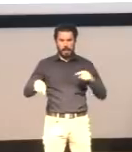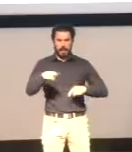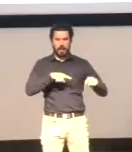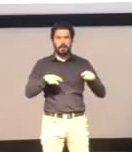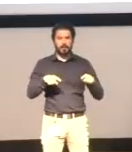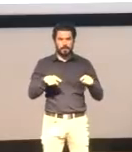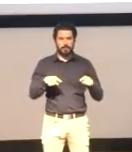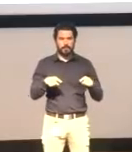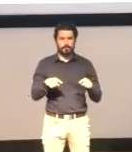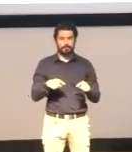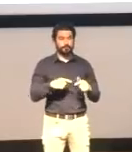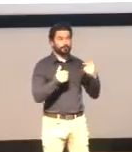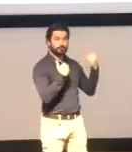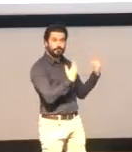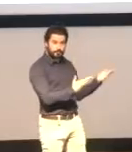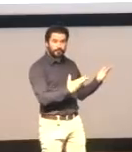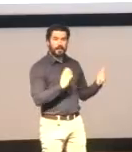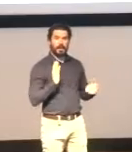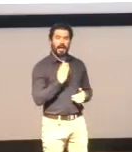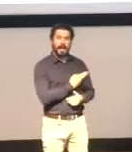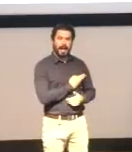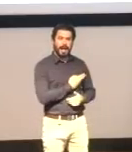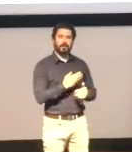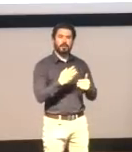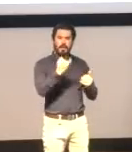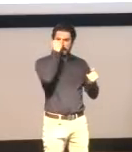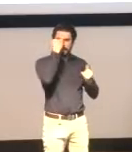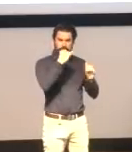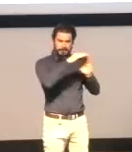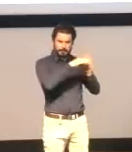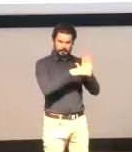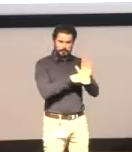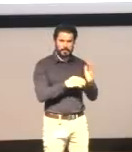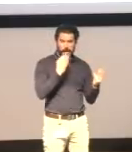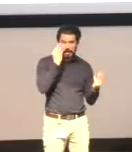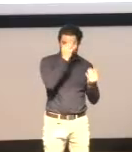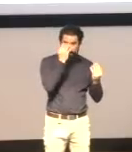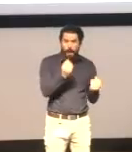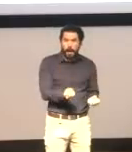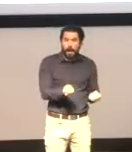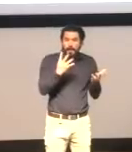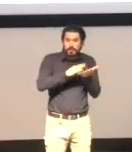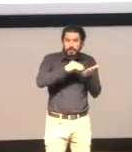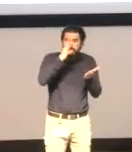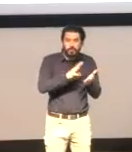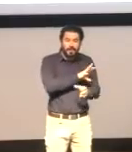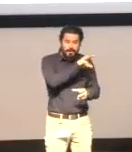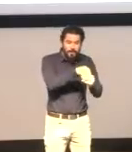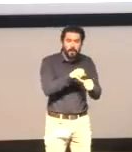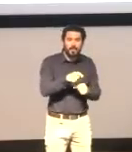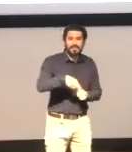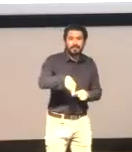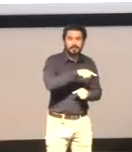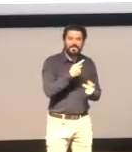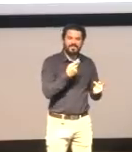are some overarching guidelines. Be thoughtful as to the number of learners participating on a team visit due